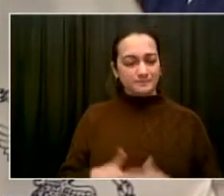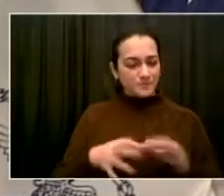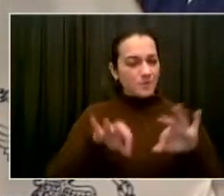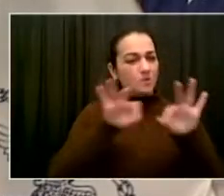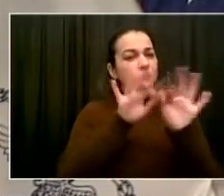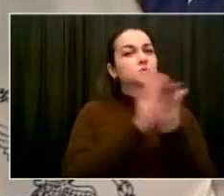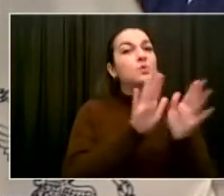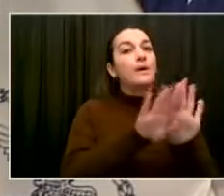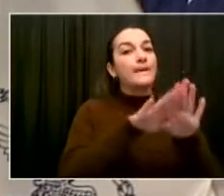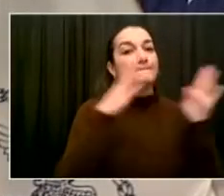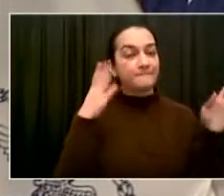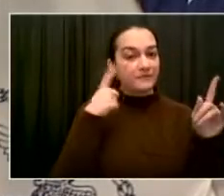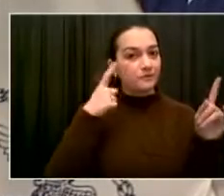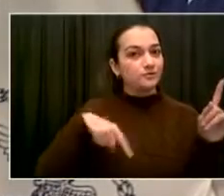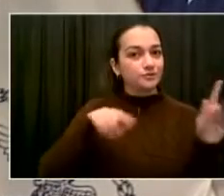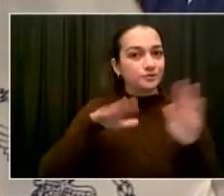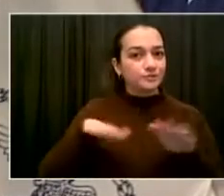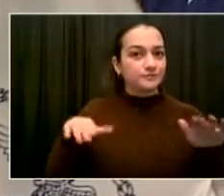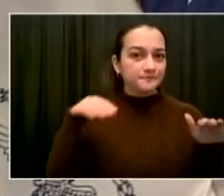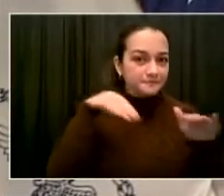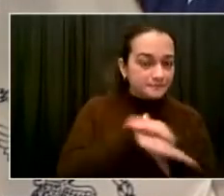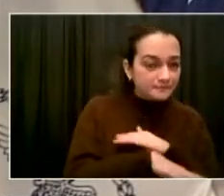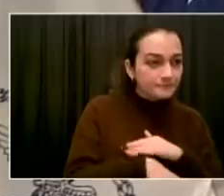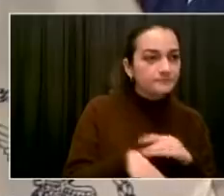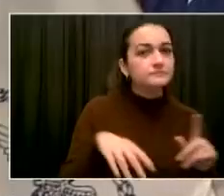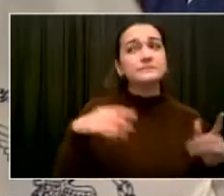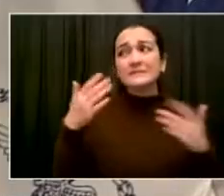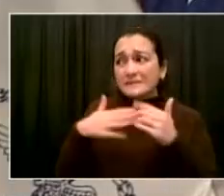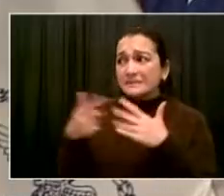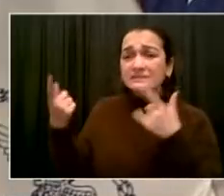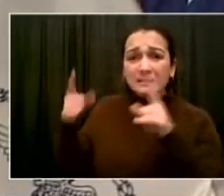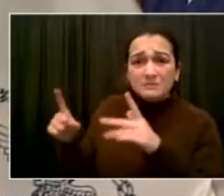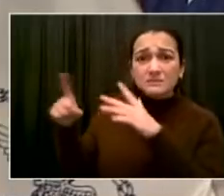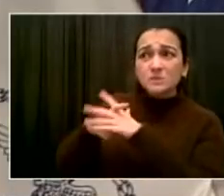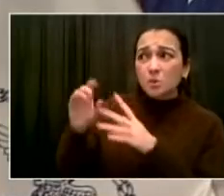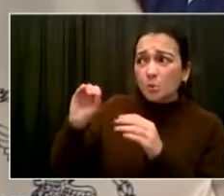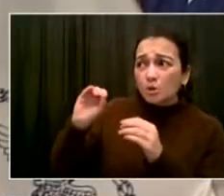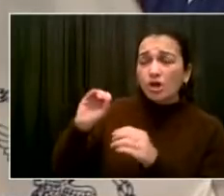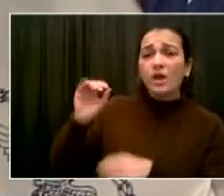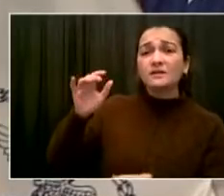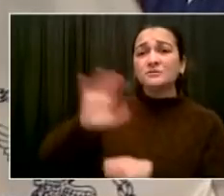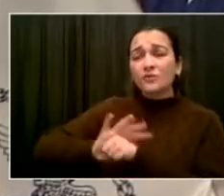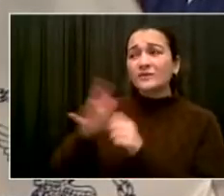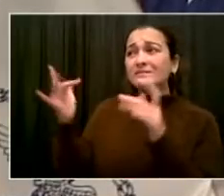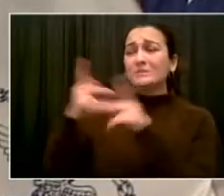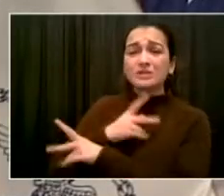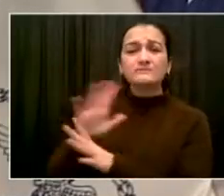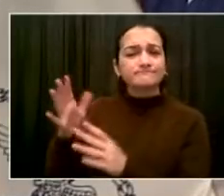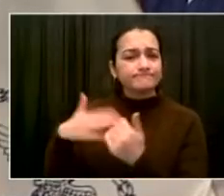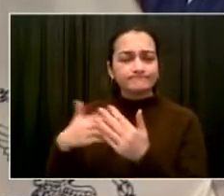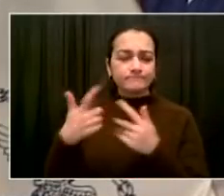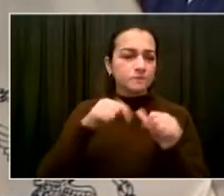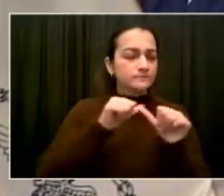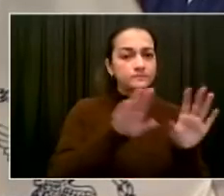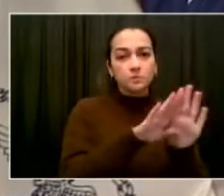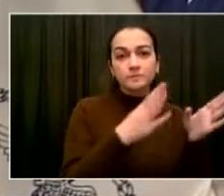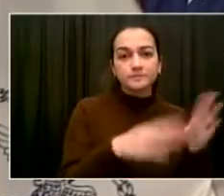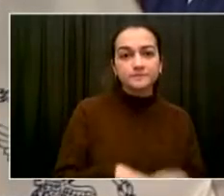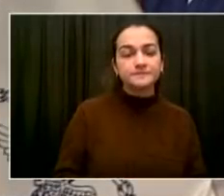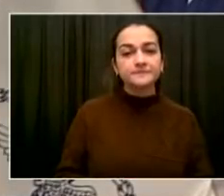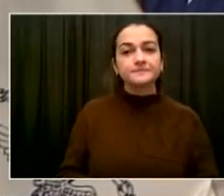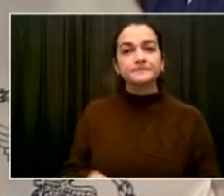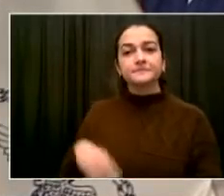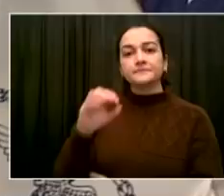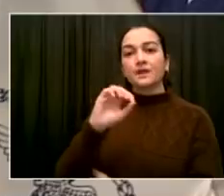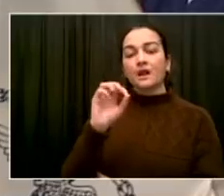what we're seeing here. This is going to be, as we said, a tough and challenging few weeks, Elizabeth, but the impact in many ways is going to